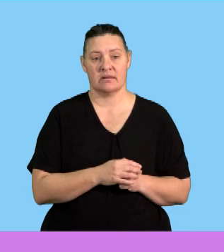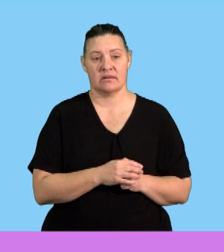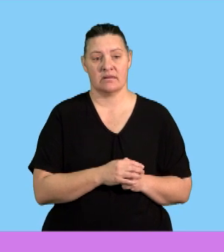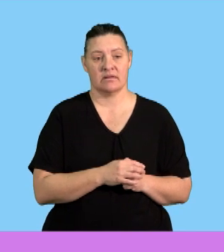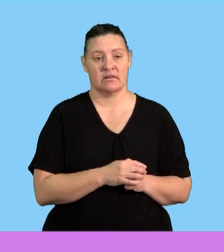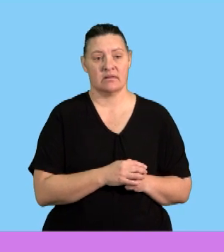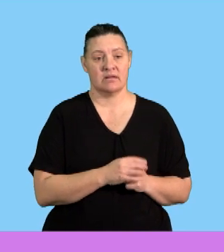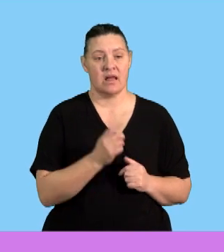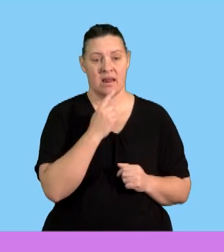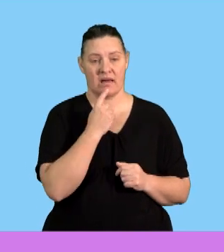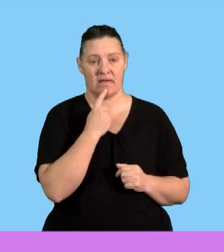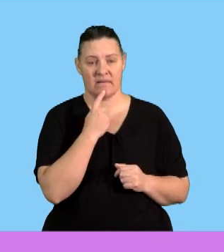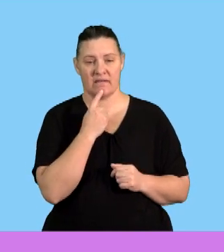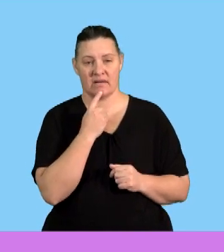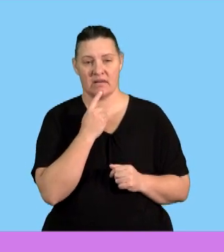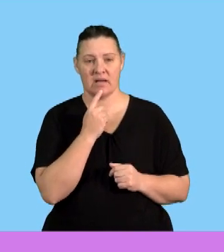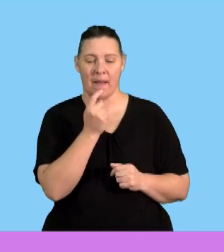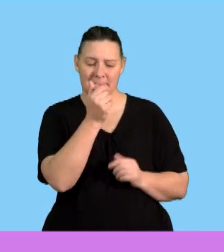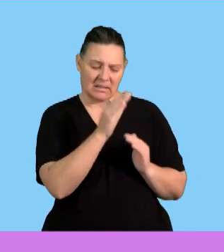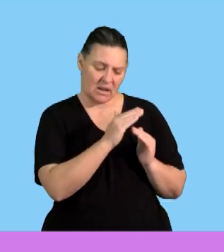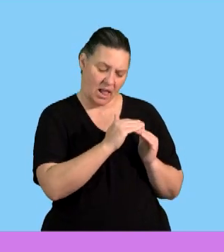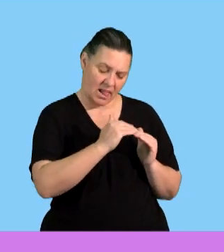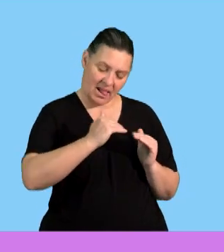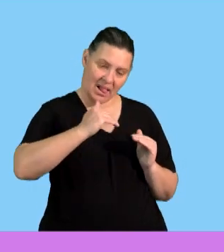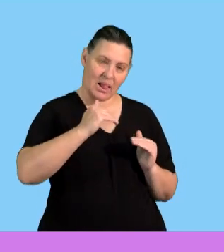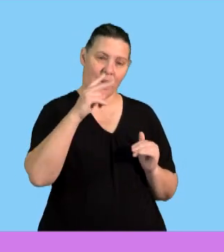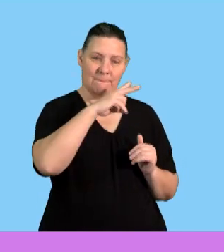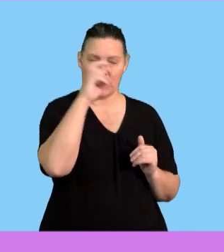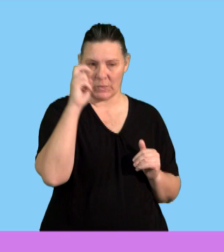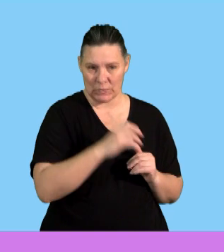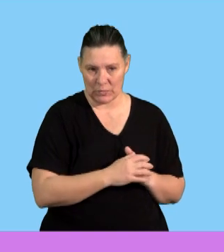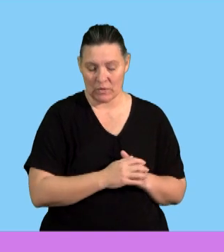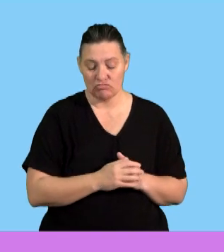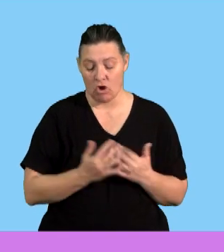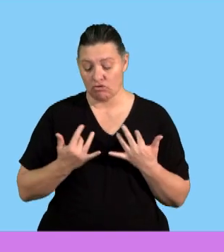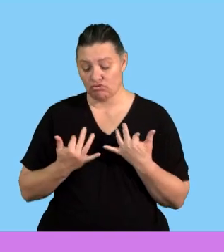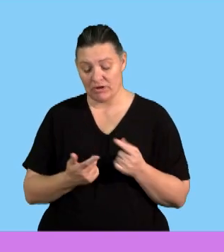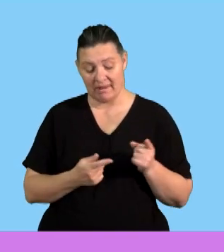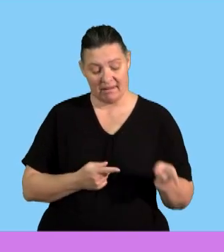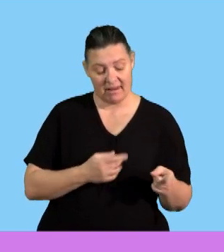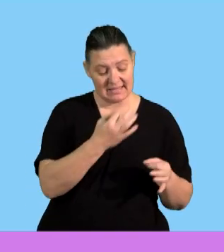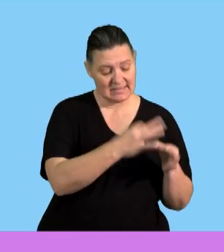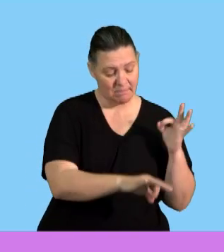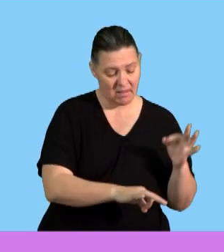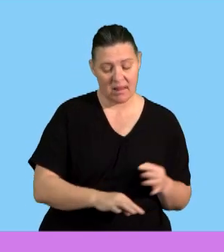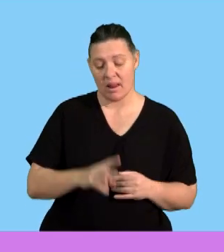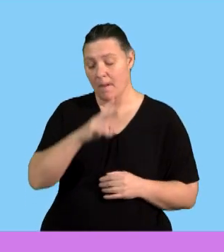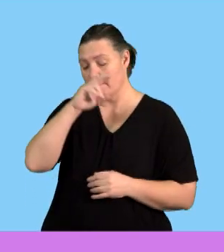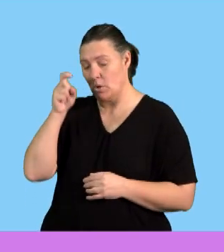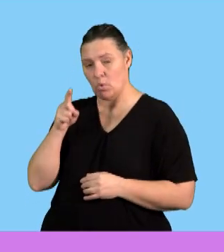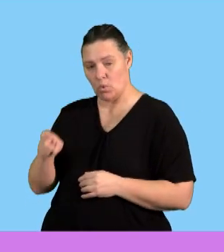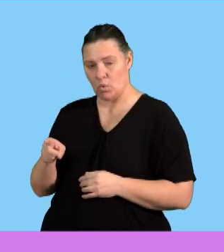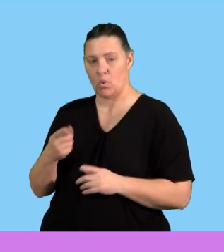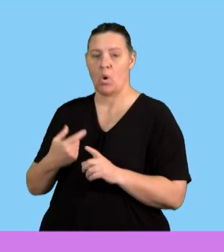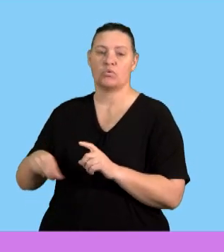the green graph, and then it looks like a somewhat of a curve on the blue graph. So the green graph will be your